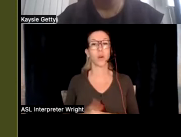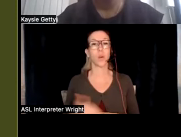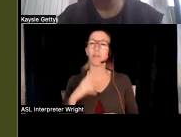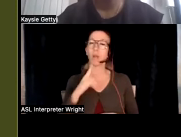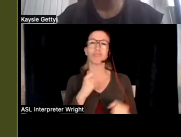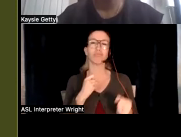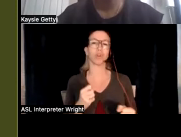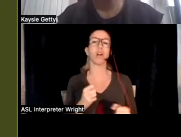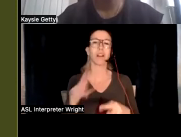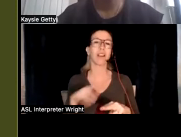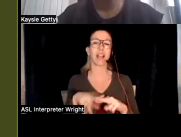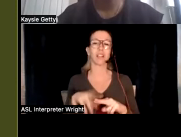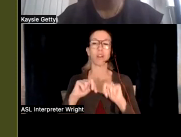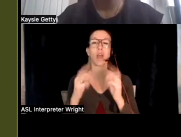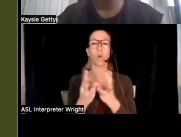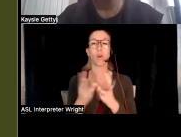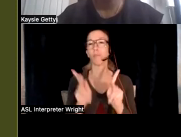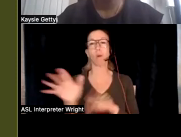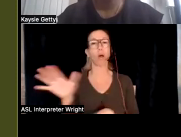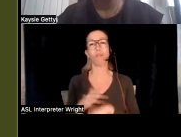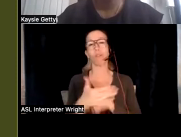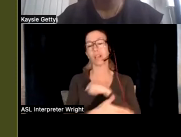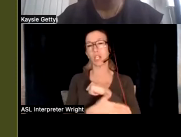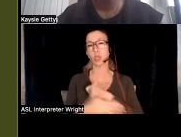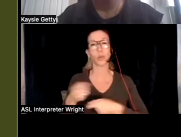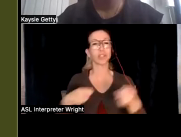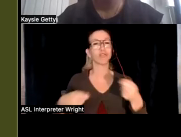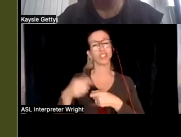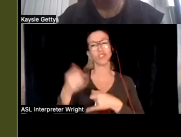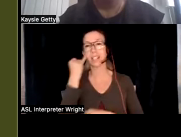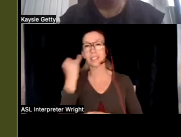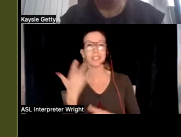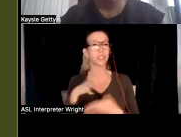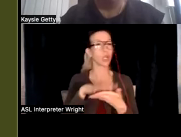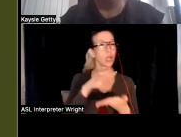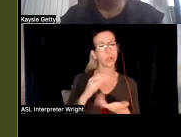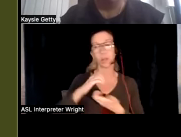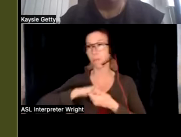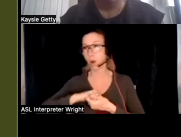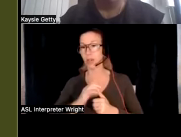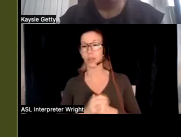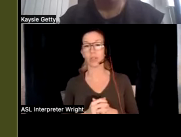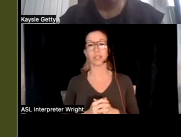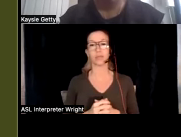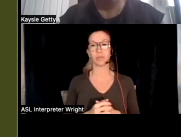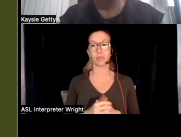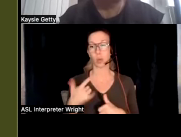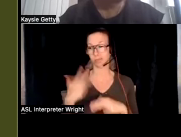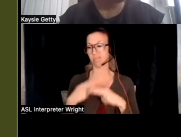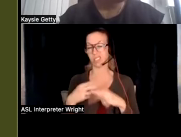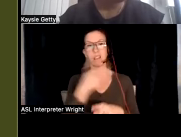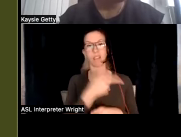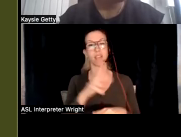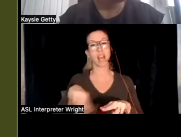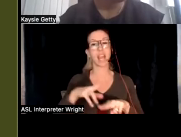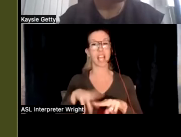of people all across the country who we exchange ideas with, learn from, partner with, and we consider that our national network. We